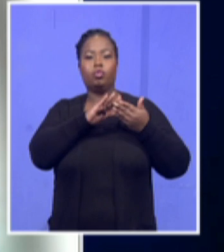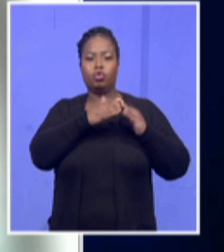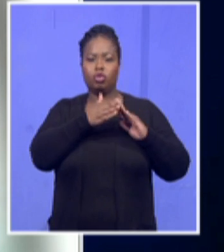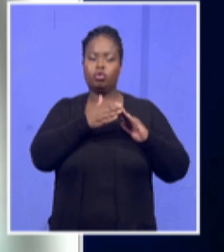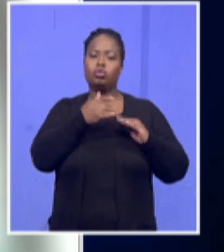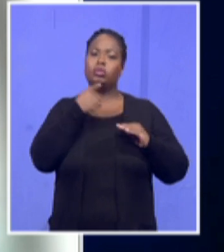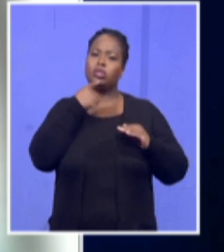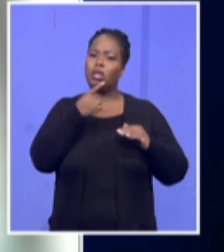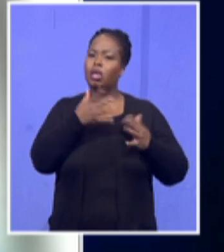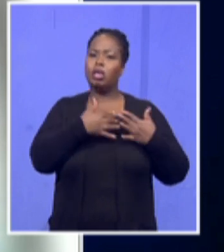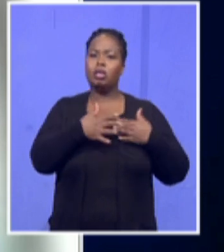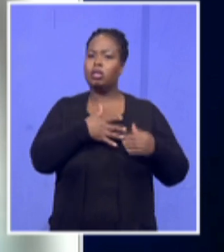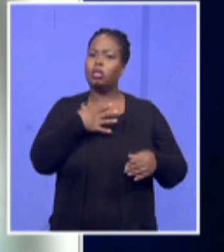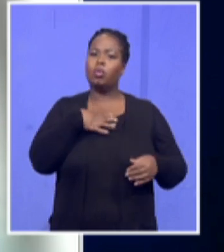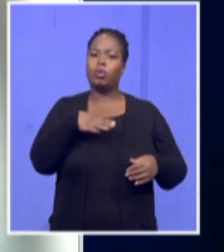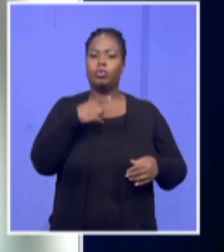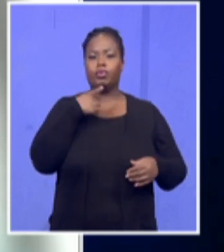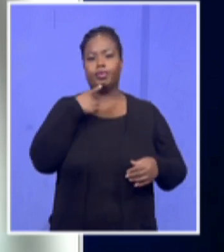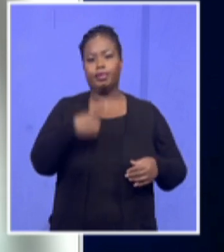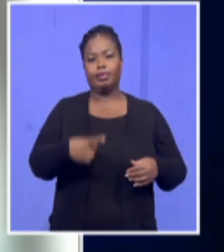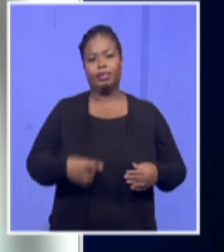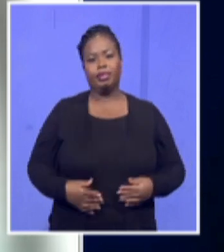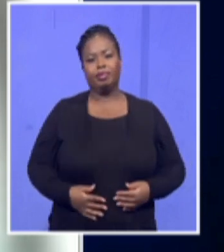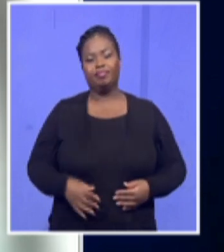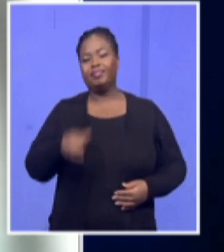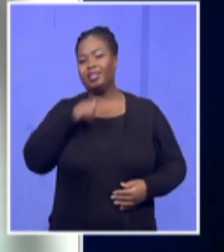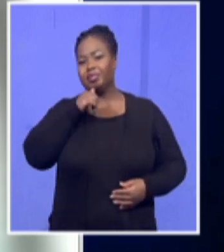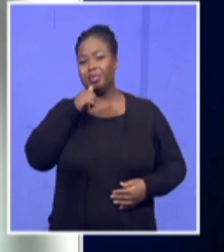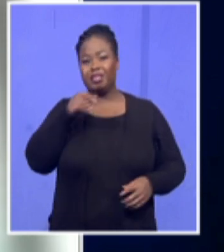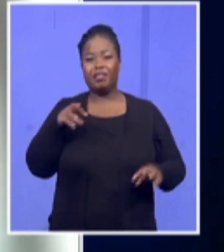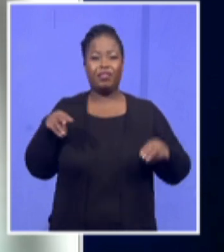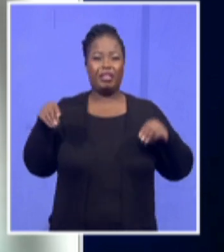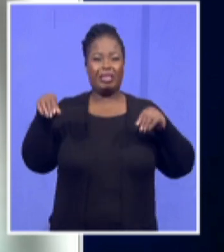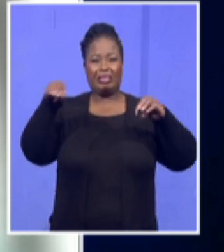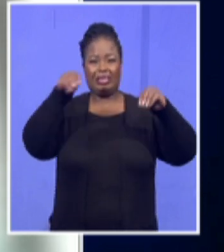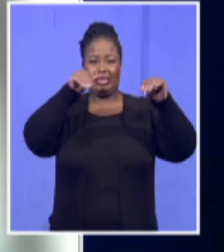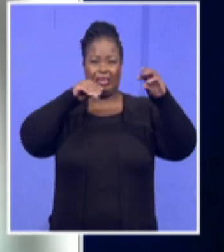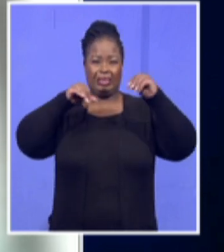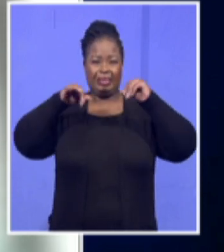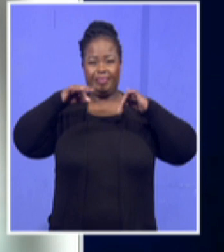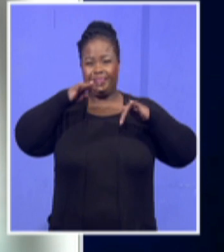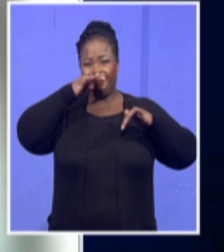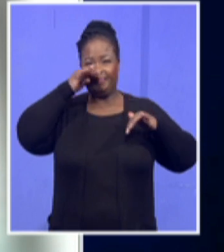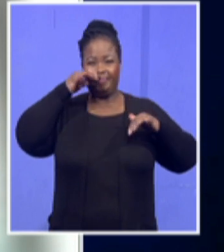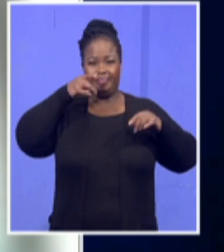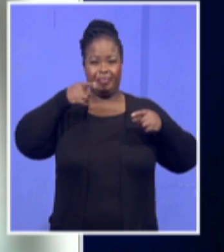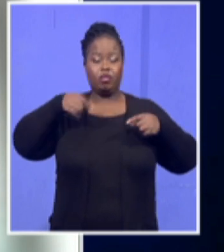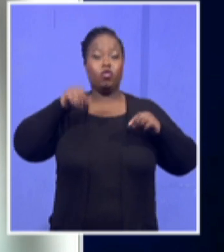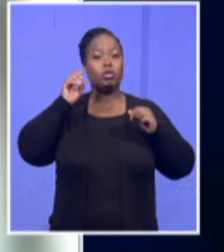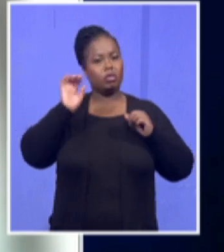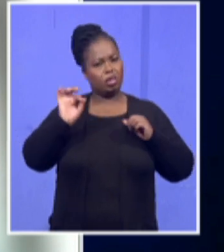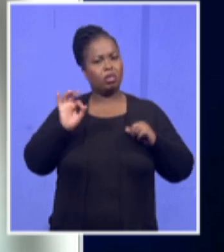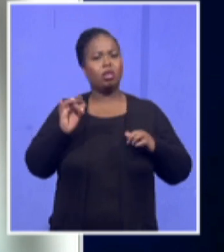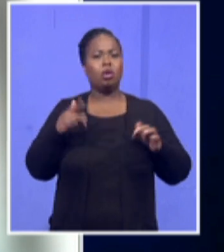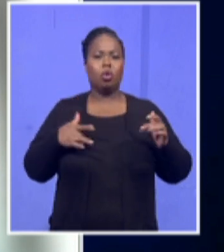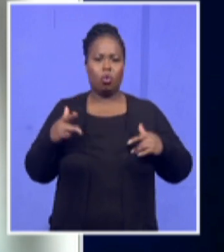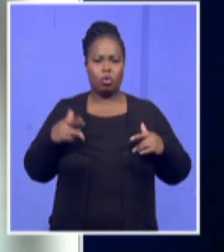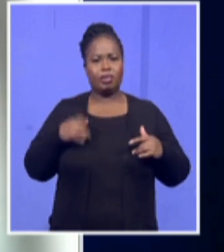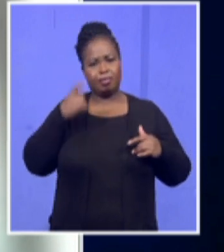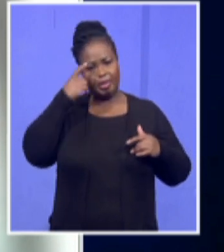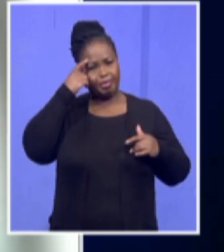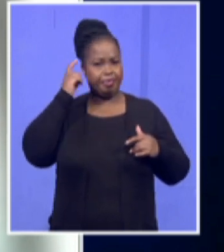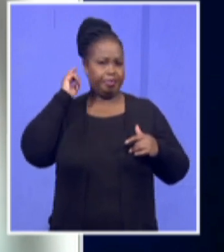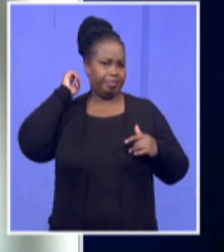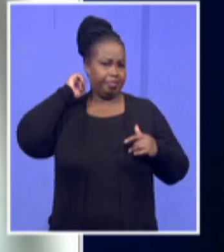what they want to say. And even if it's dust or seepage, that those concerns are brought to the forefront